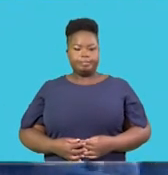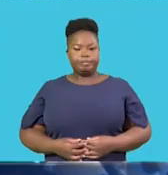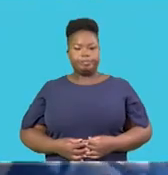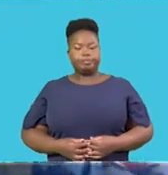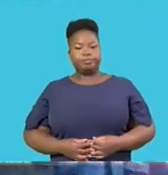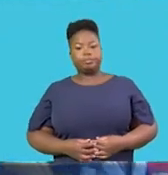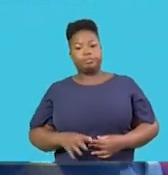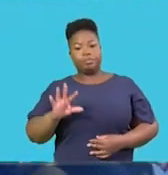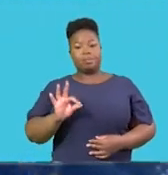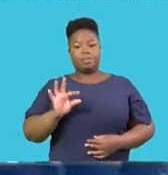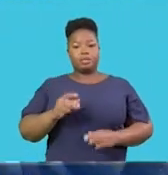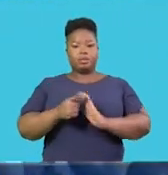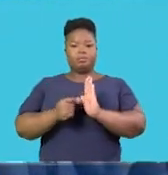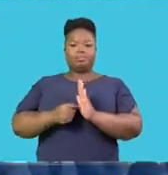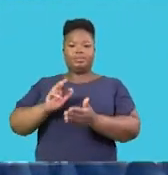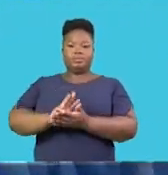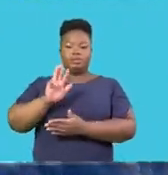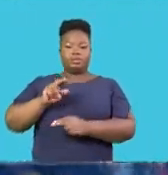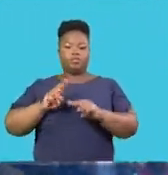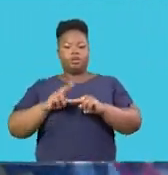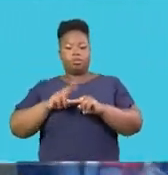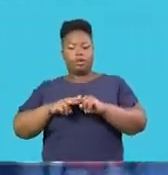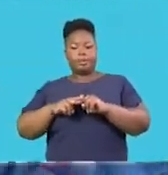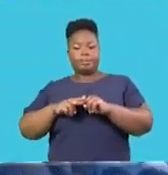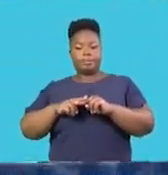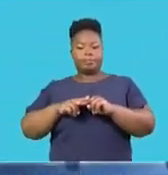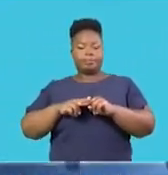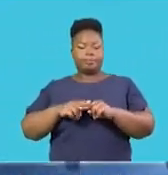On Monday, on the 19th of February,